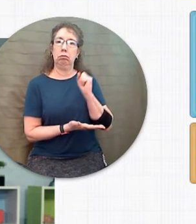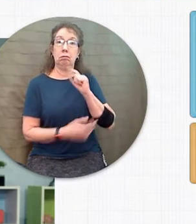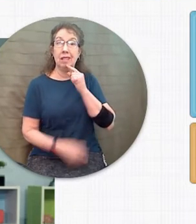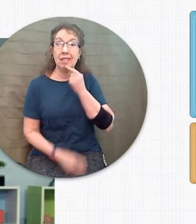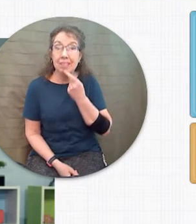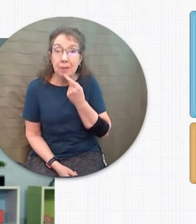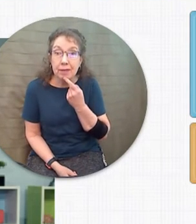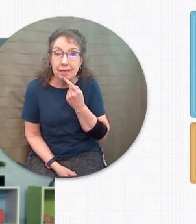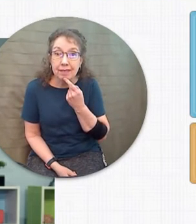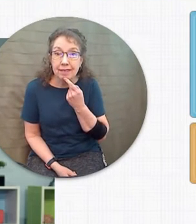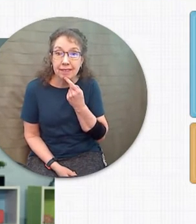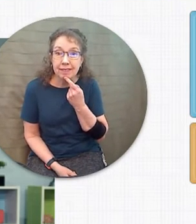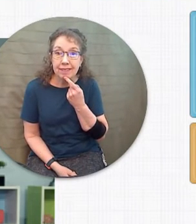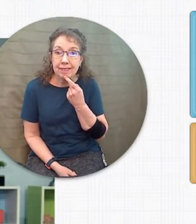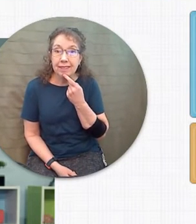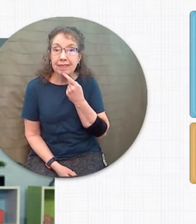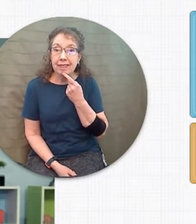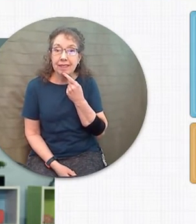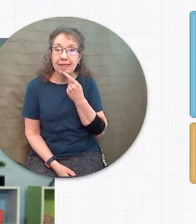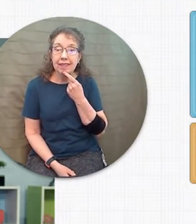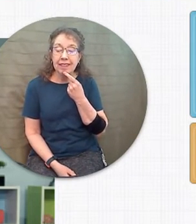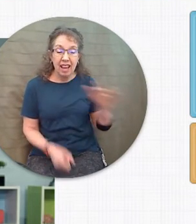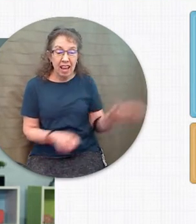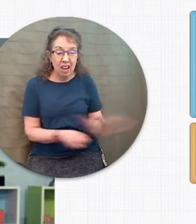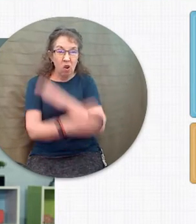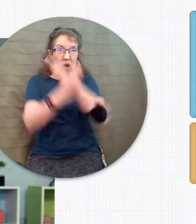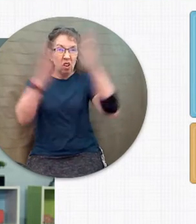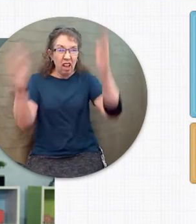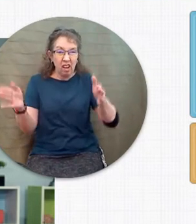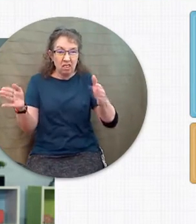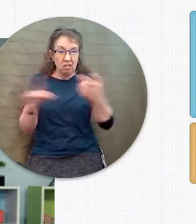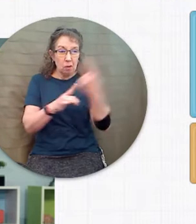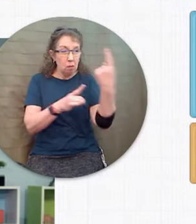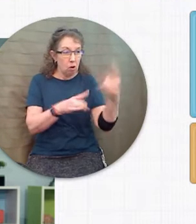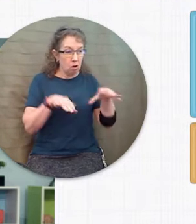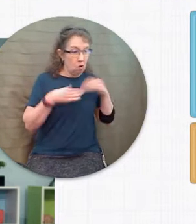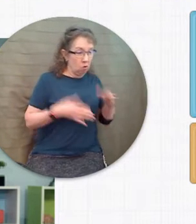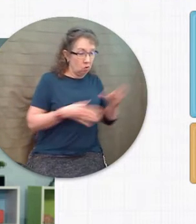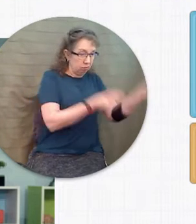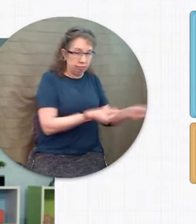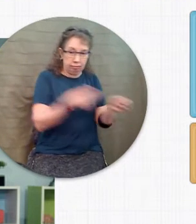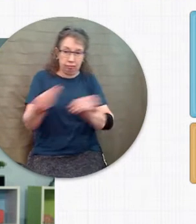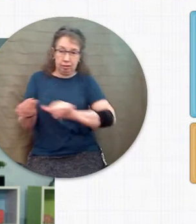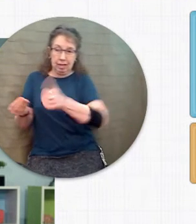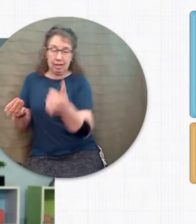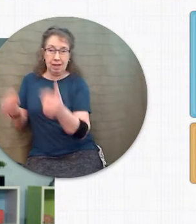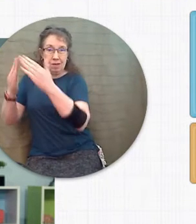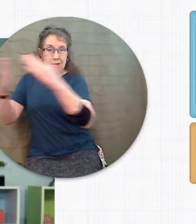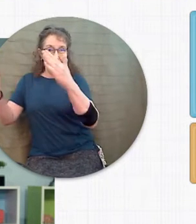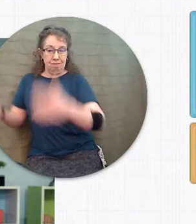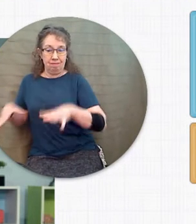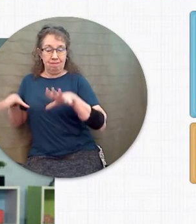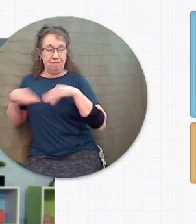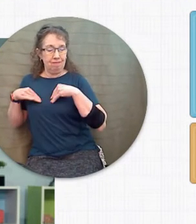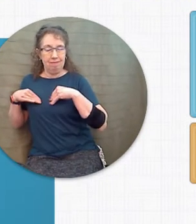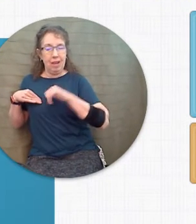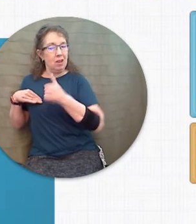thing. You're transferring ownership of an entire house to someone else. So that's what the documentation stamp assists